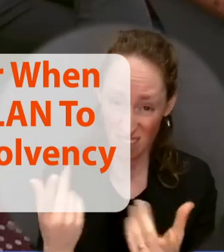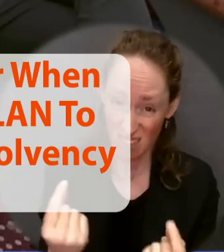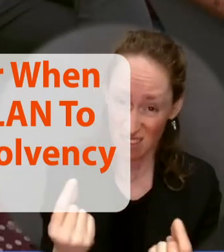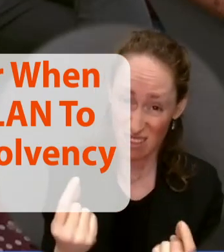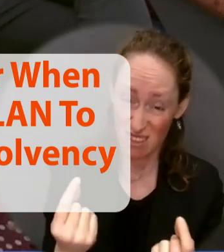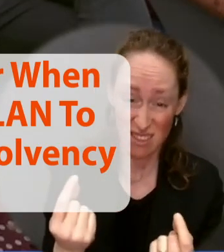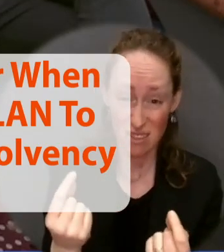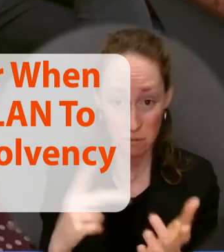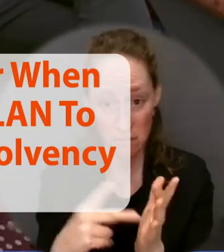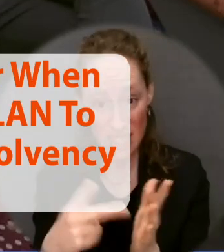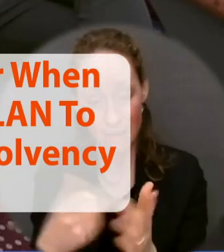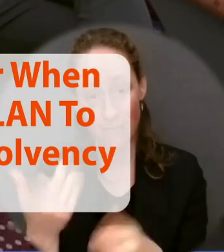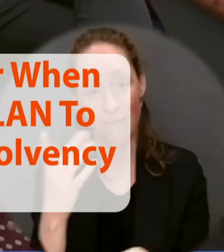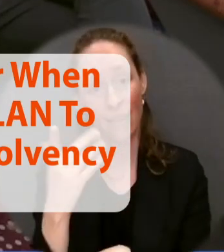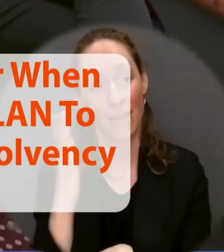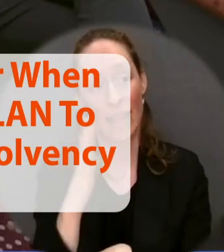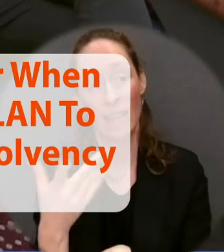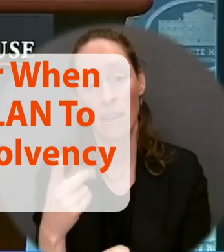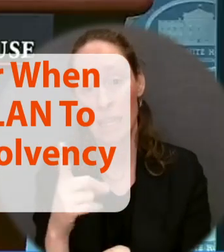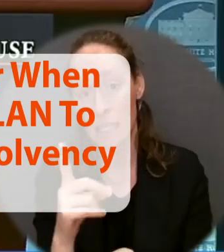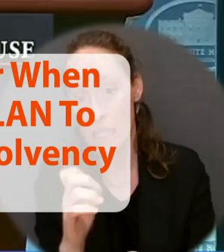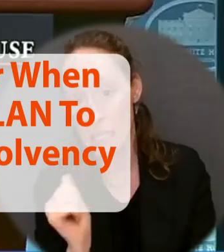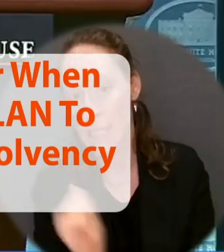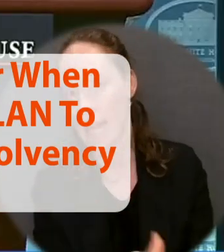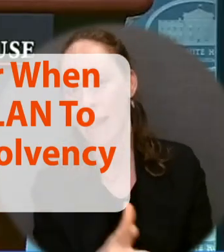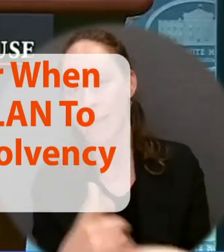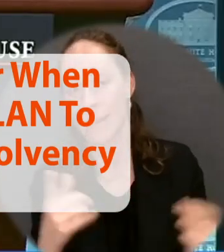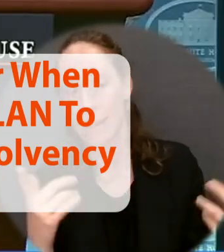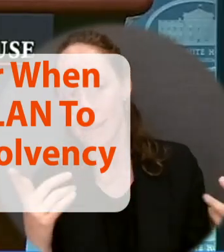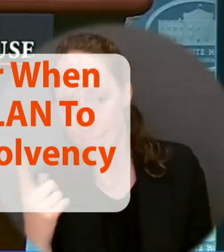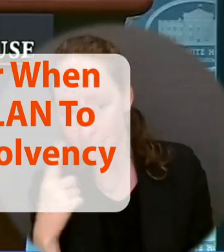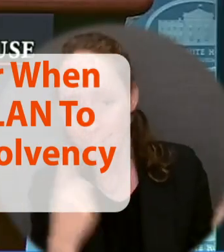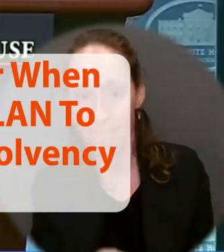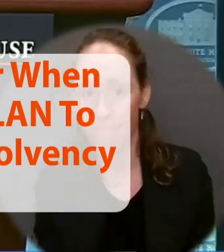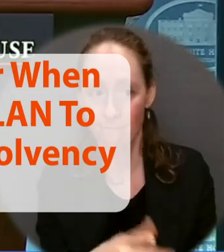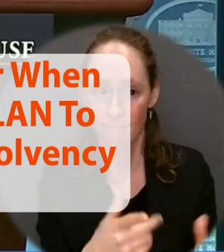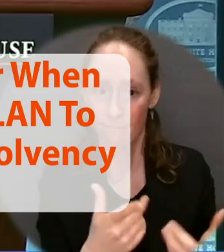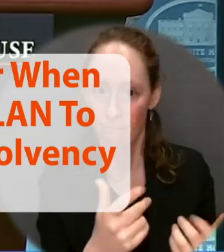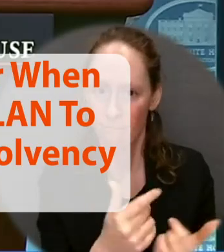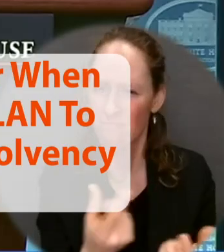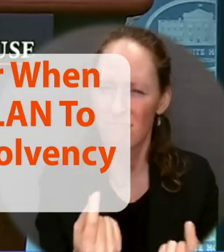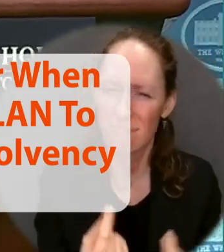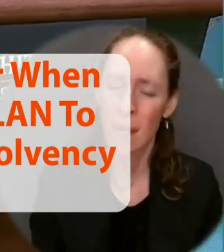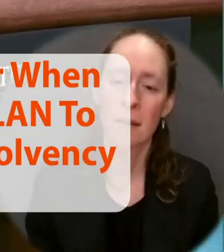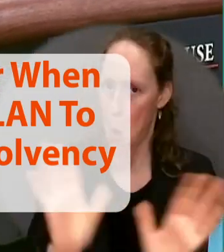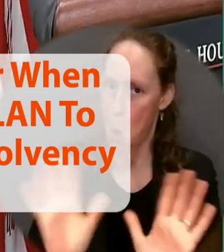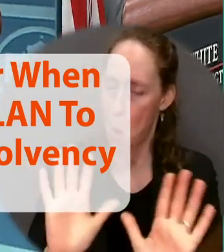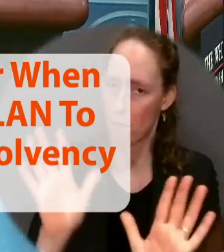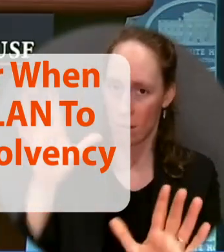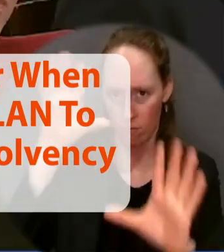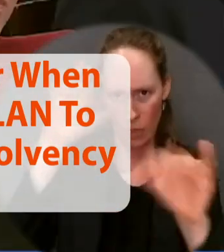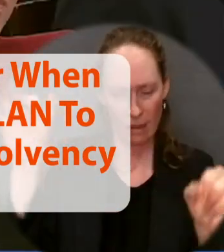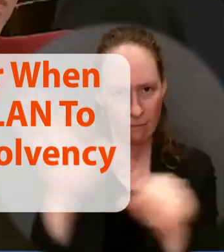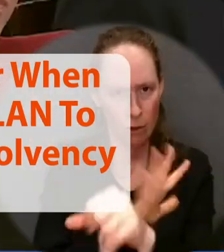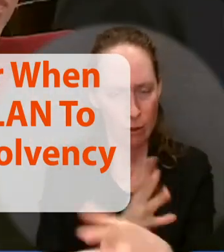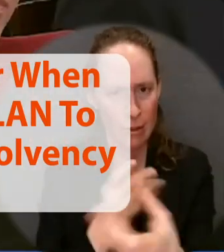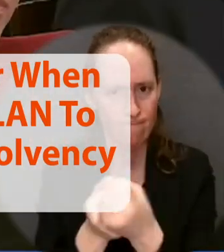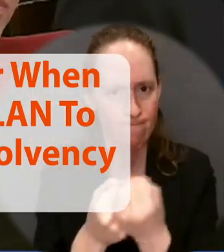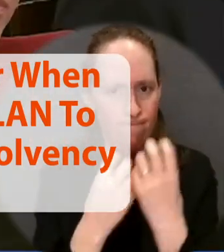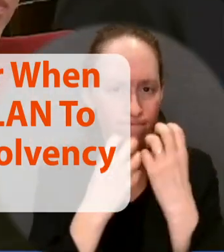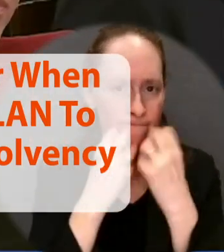year or in this Congress? So the deal is this president will not accept benefit cuts. Just follow up. I mean,